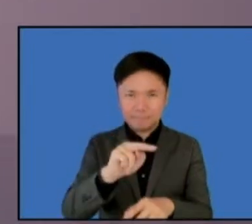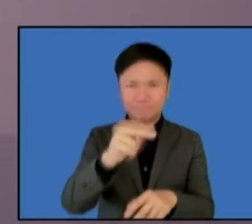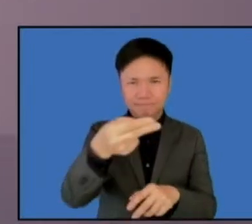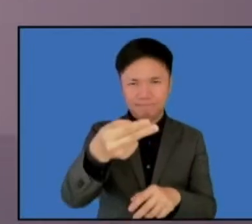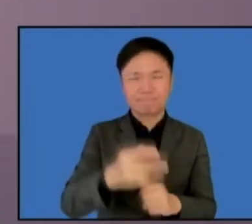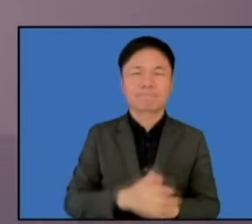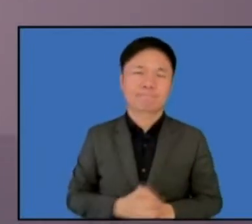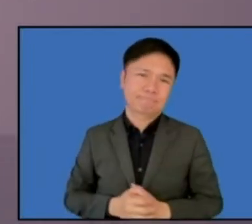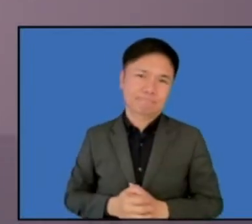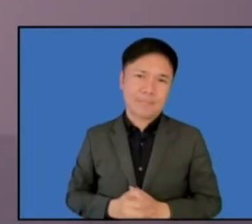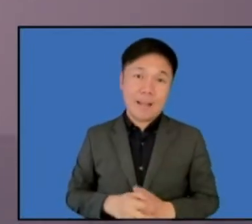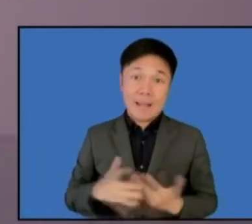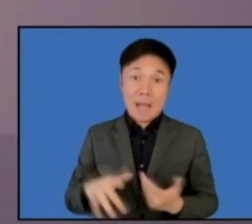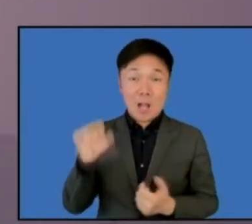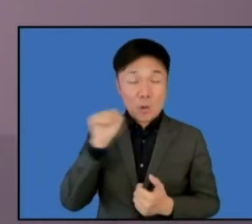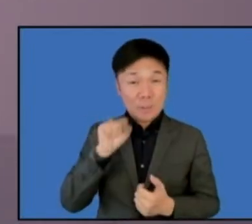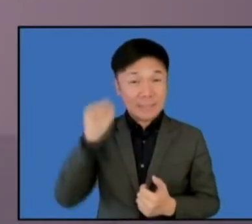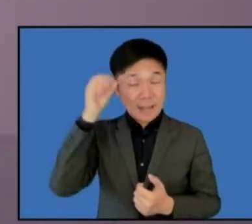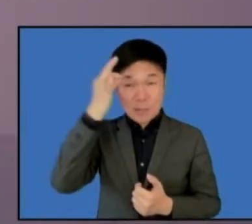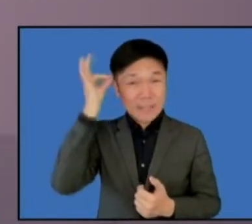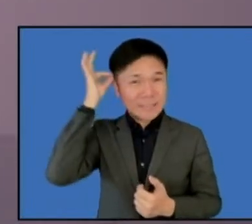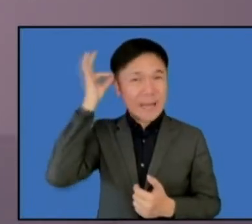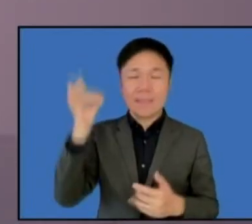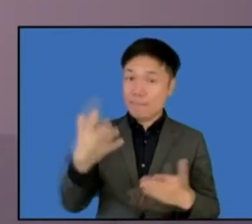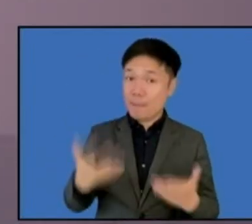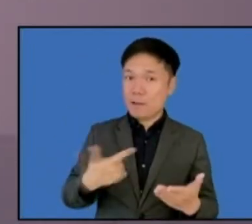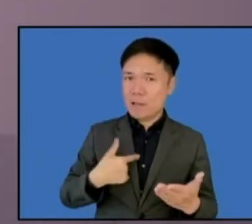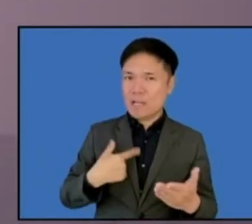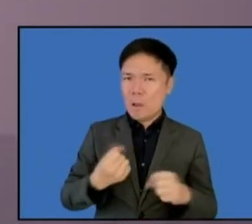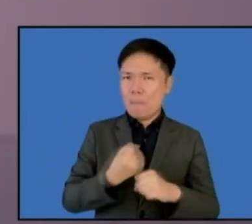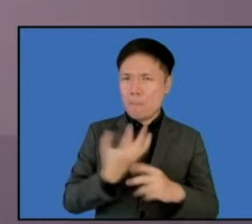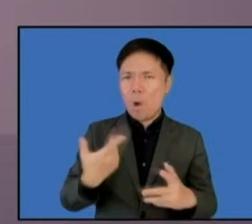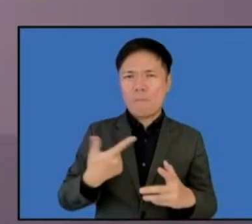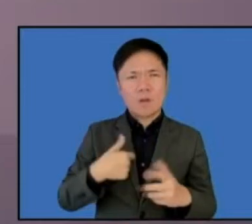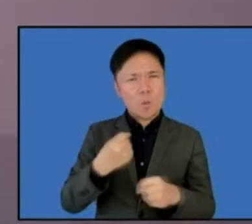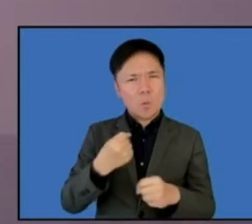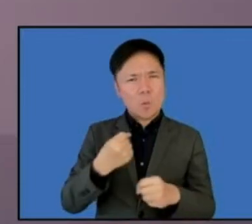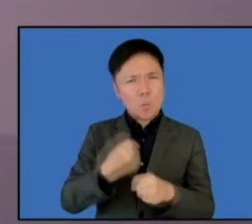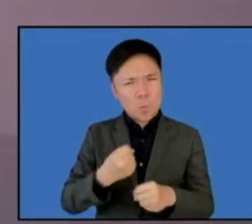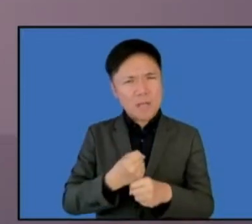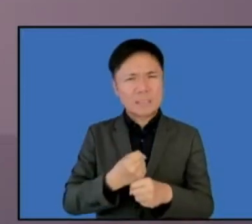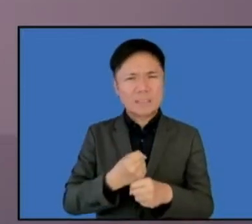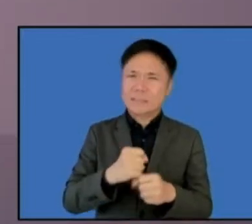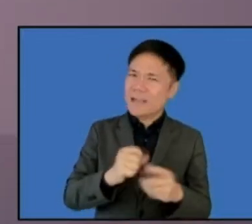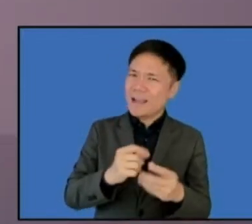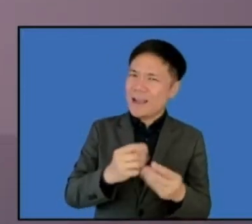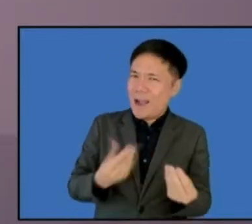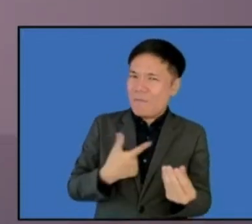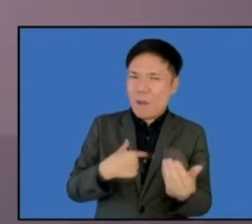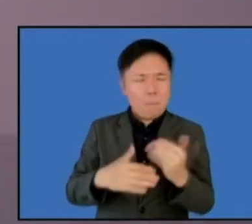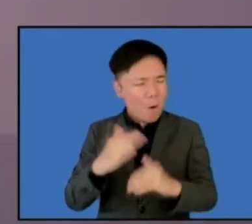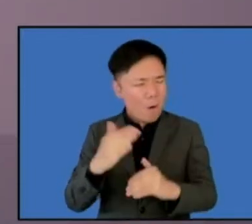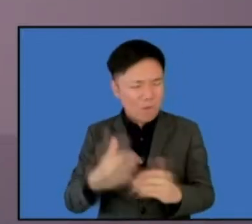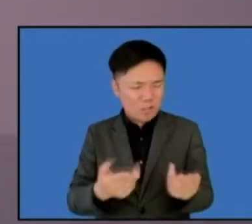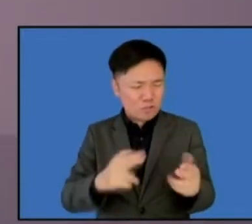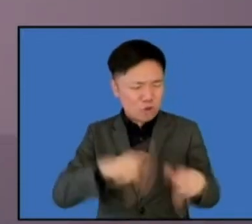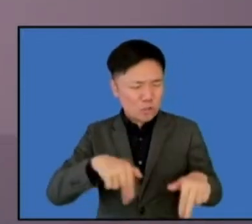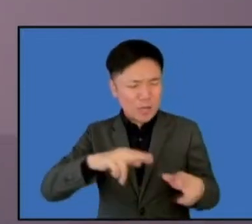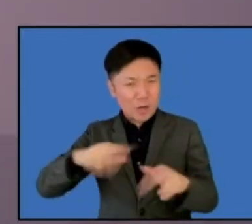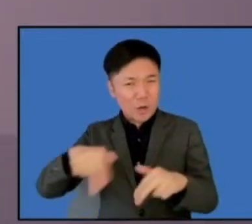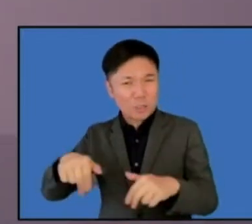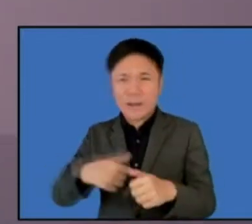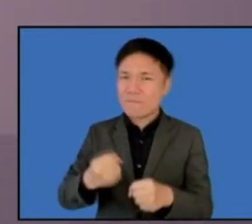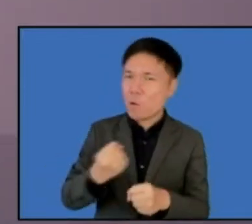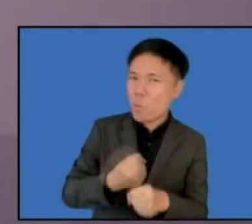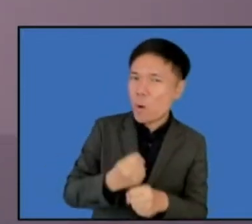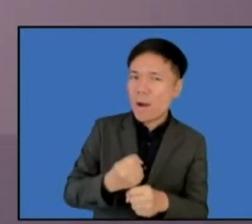significant step to adopting a new labor code, which introduced mandatory employment contracts and strengthened the role of trade